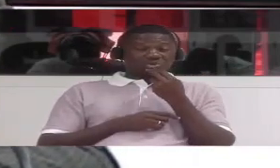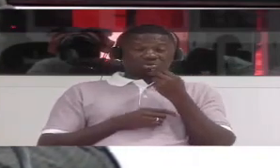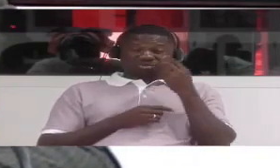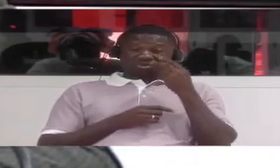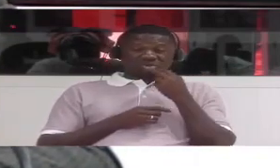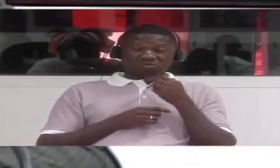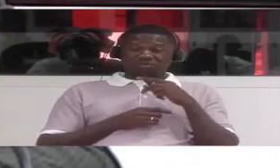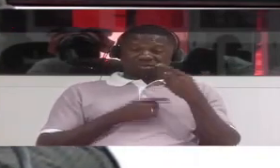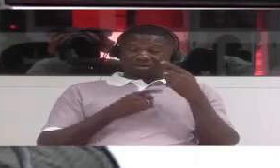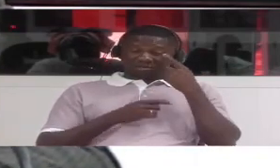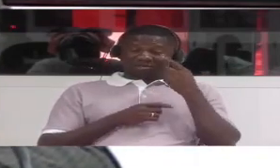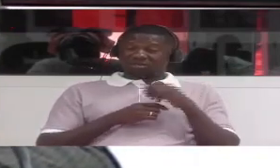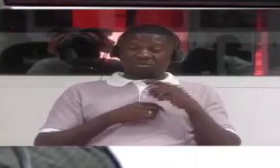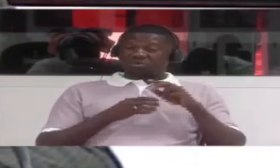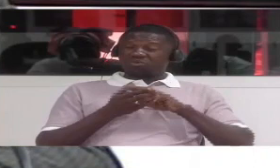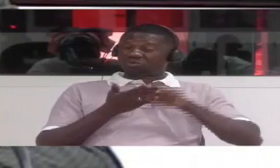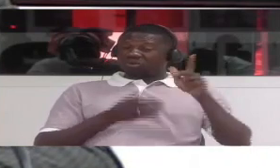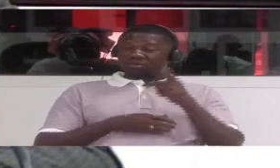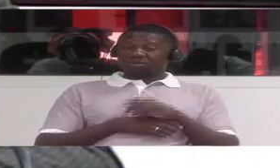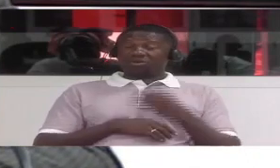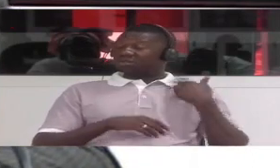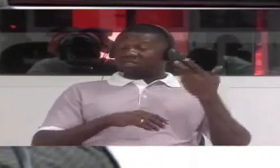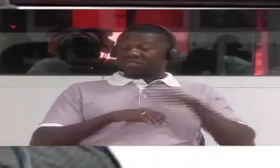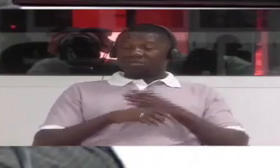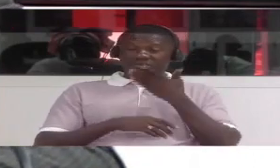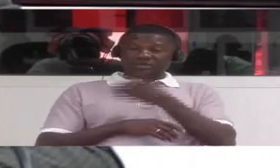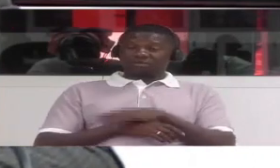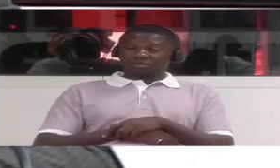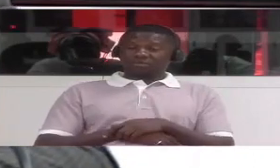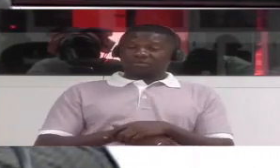or so. All the time I was there. In fact, it was